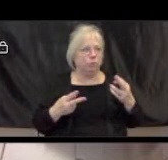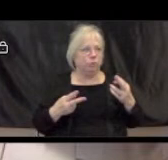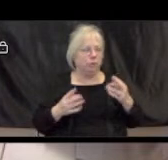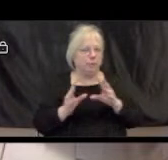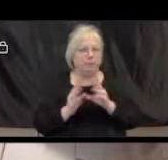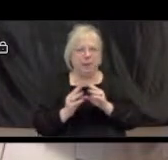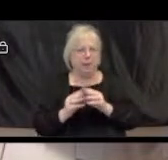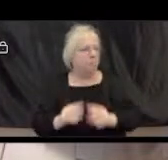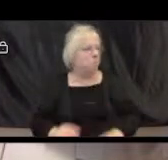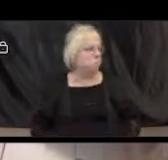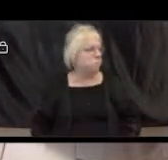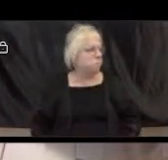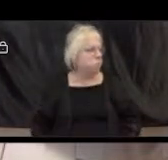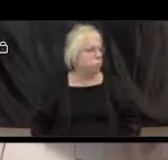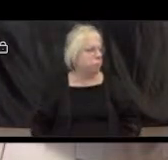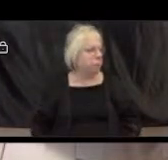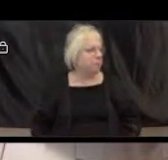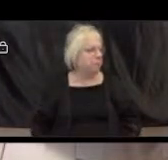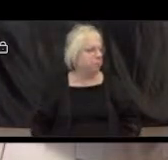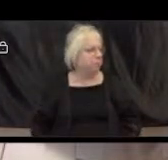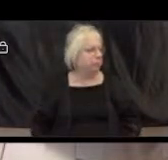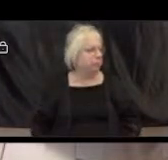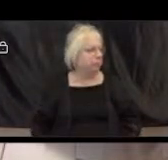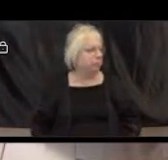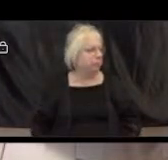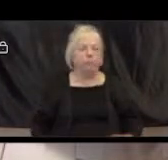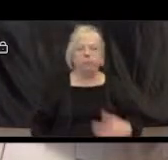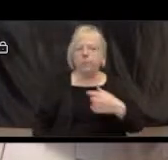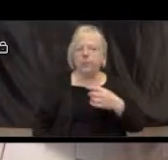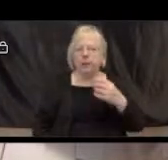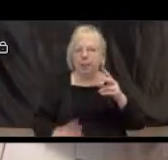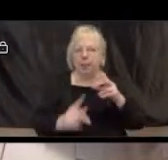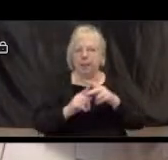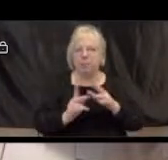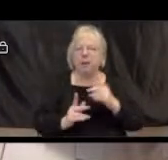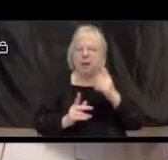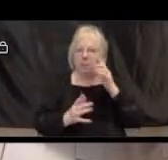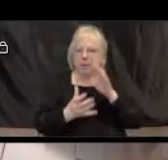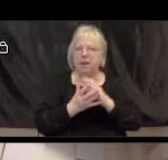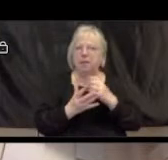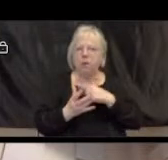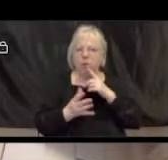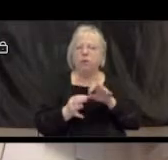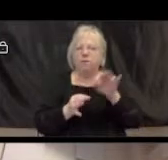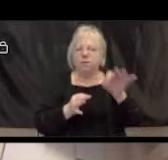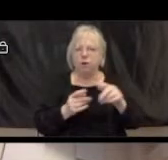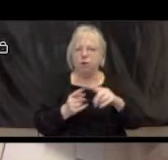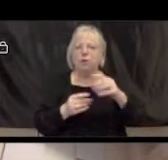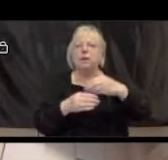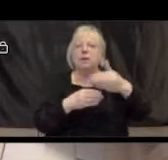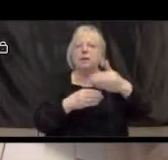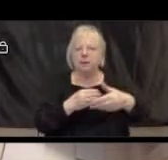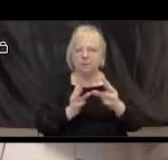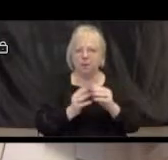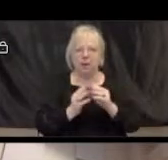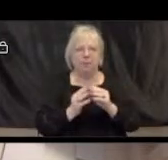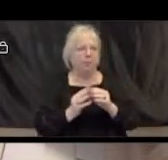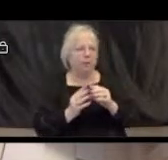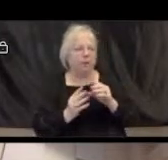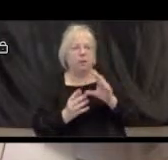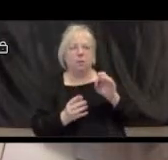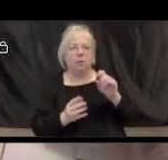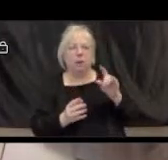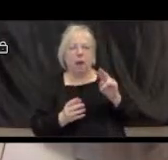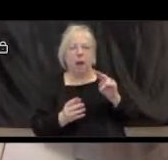I understand. I believe we'll defer for the next meeting, the upcoming meeting. Okay, so to go on record, they have requested